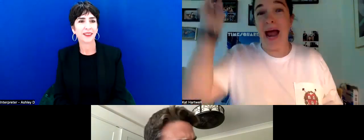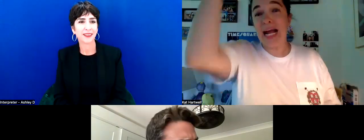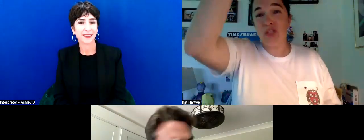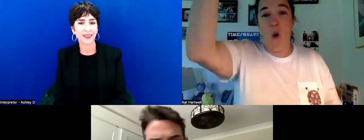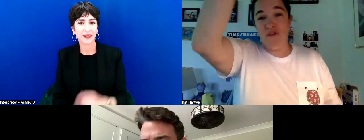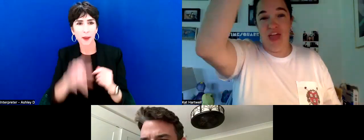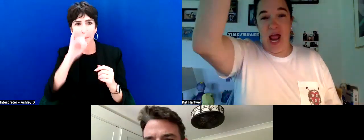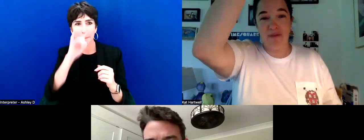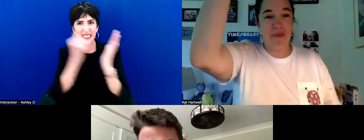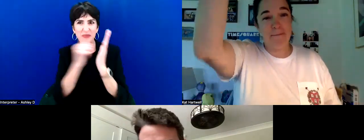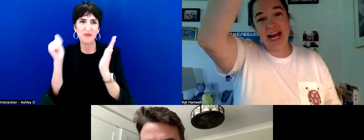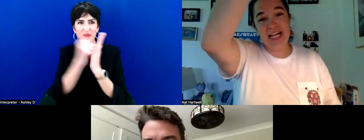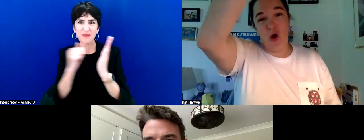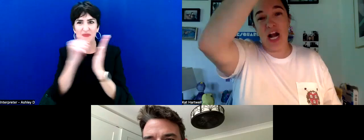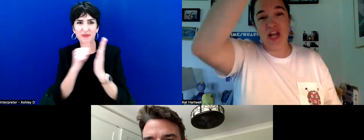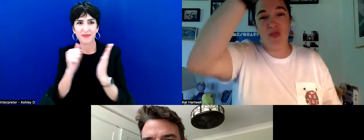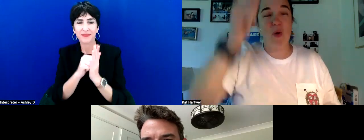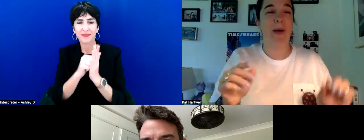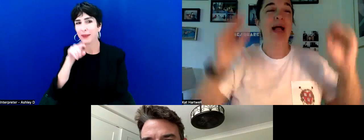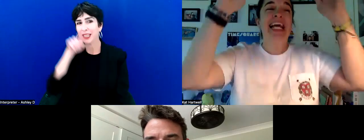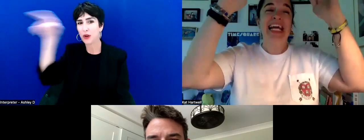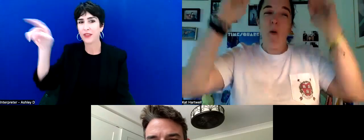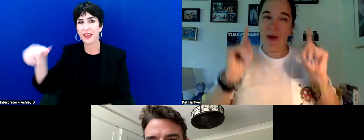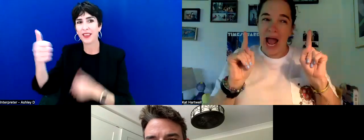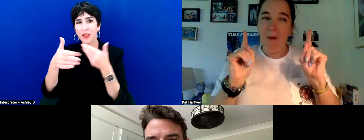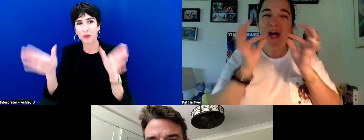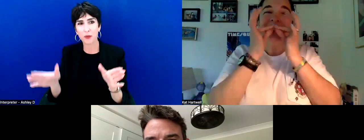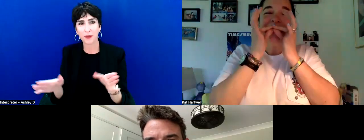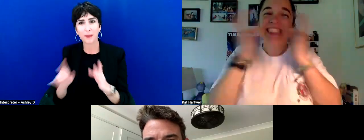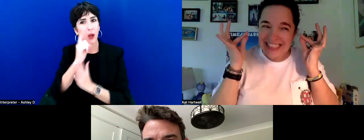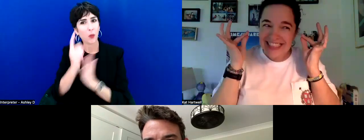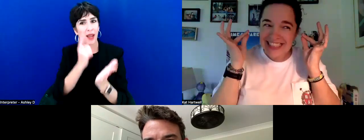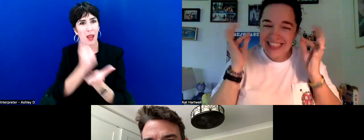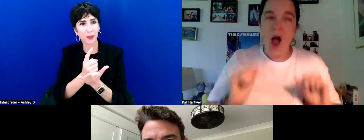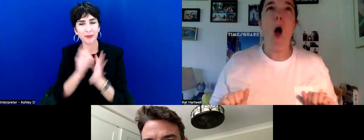my my kids kids are keep over banging. there. My kids are in another room. I'm like, 1 hour.